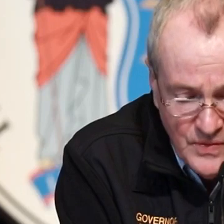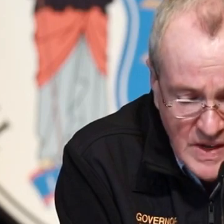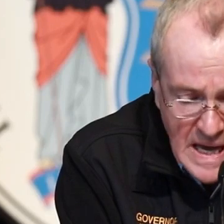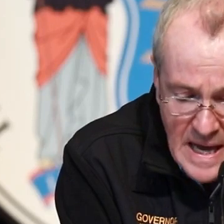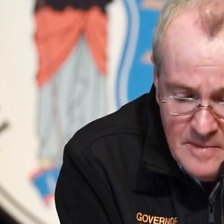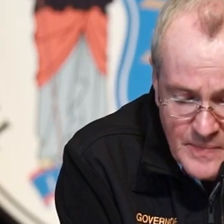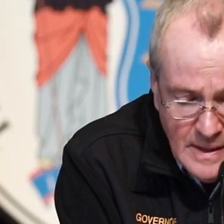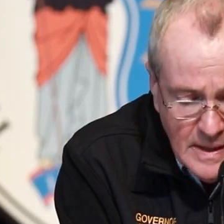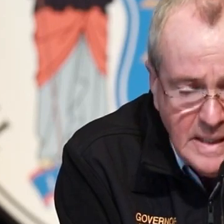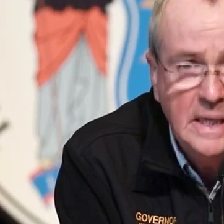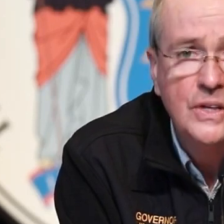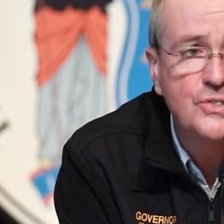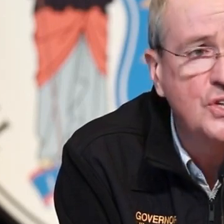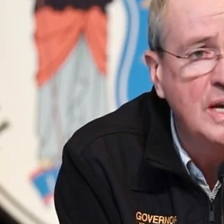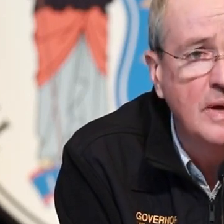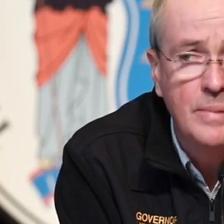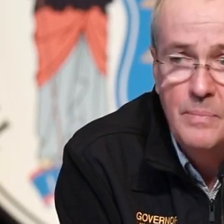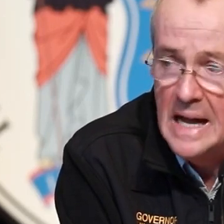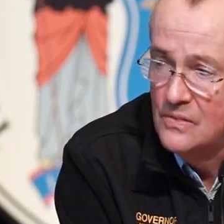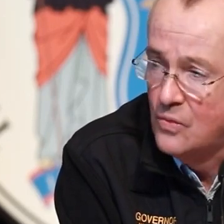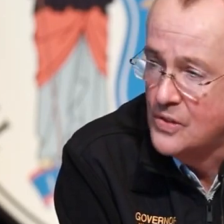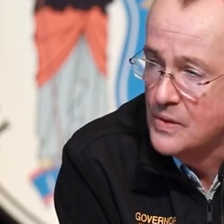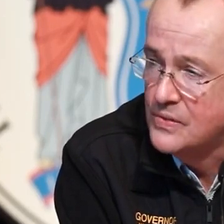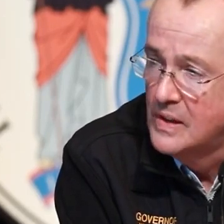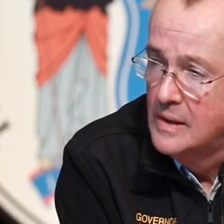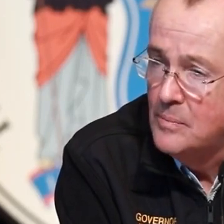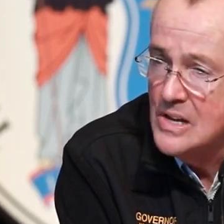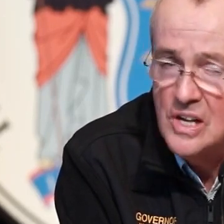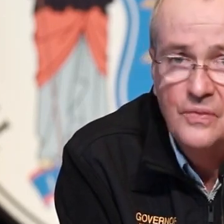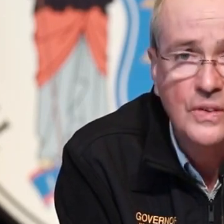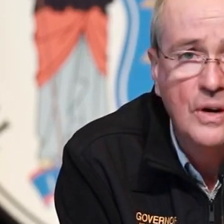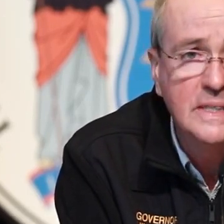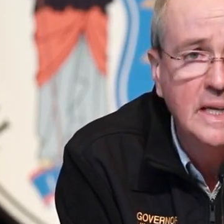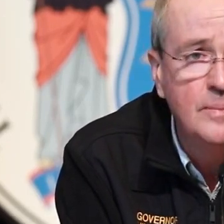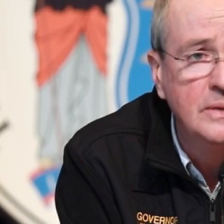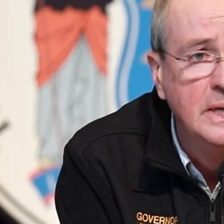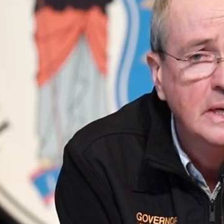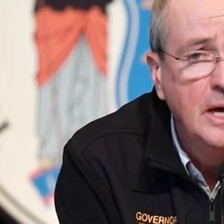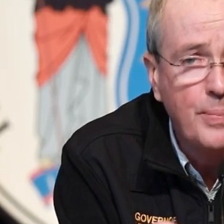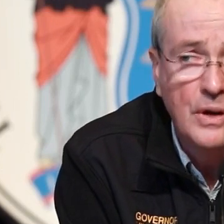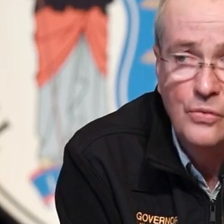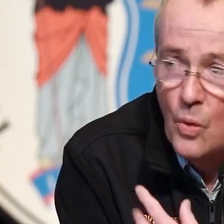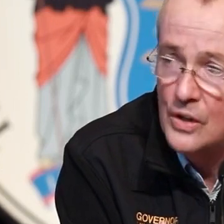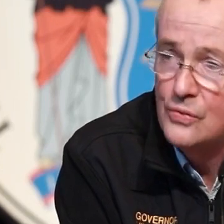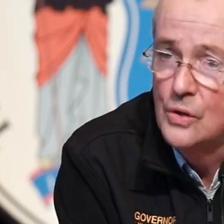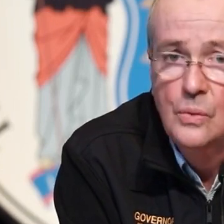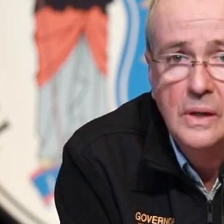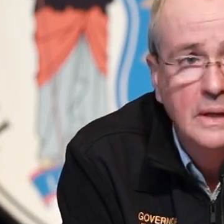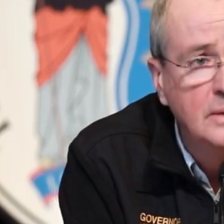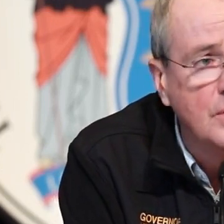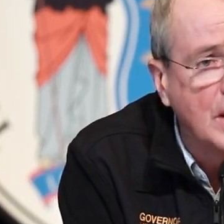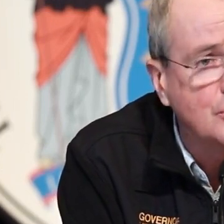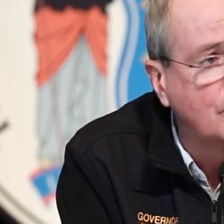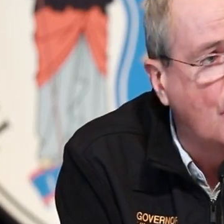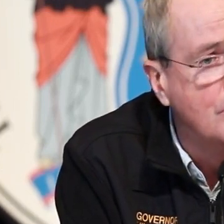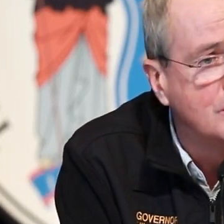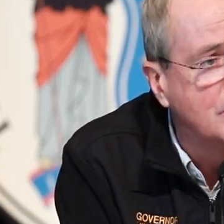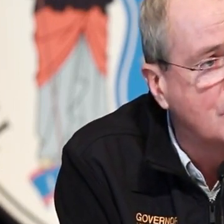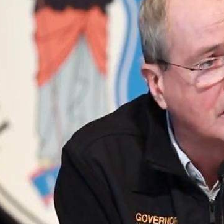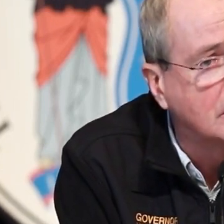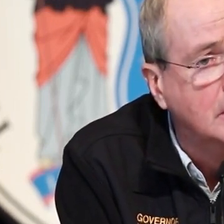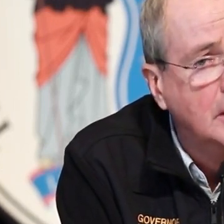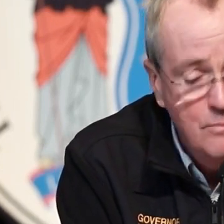Affairs of the VA. He and his team have been back and forth with myself and our team and helping us work through the veterans'